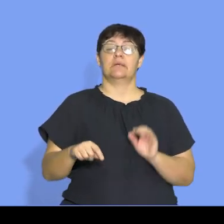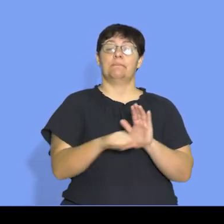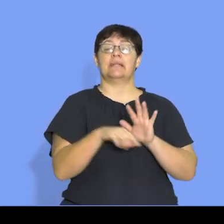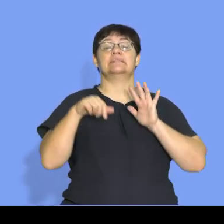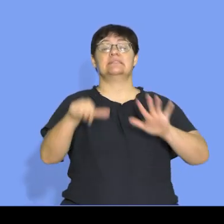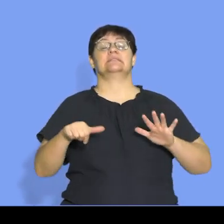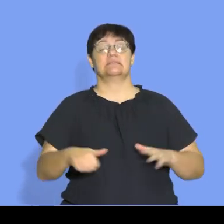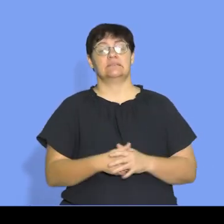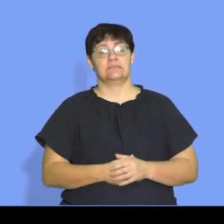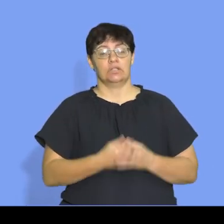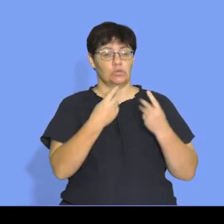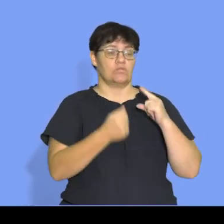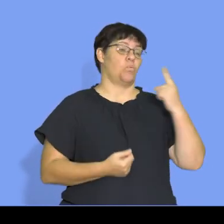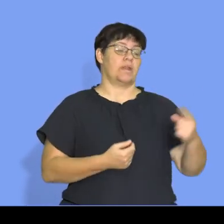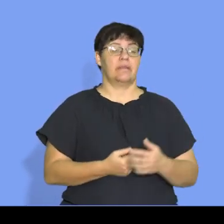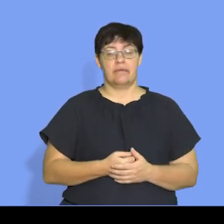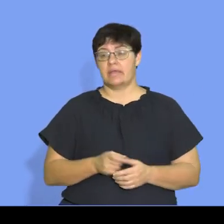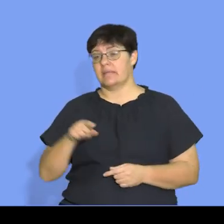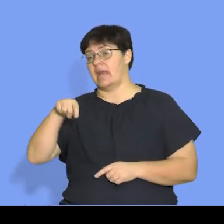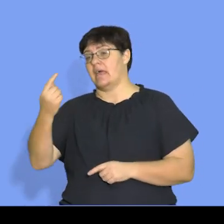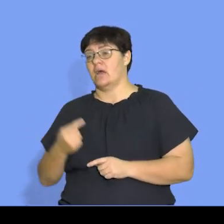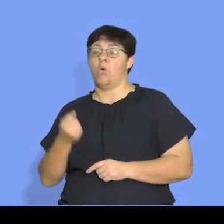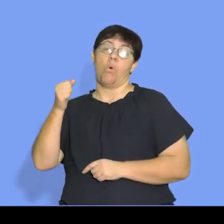one solution, and then say or